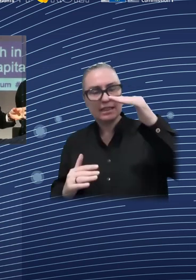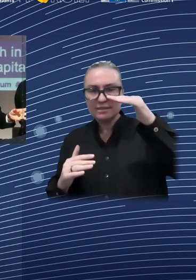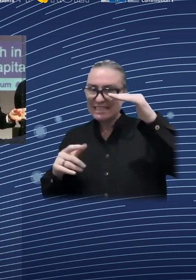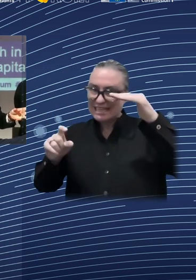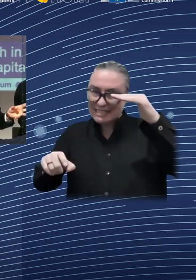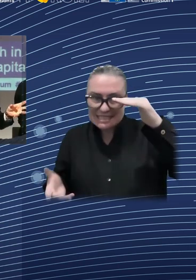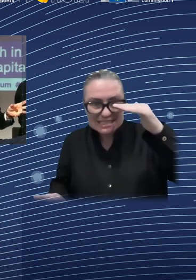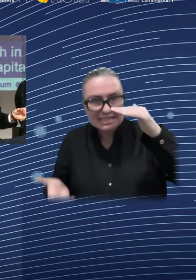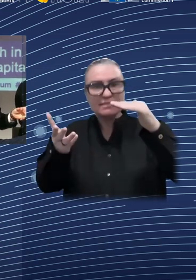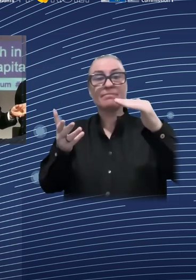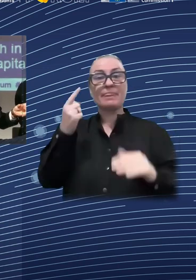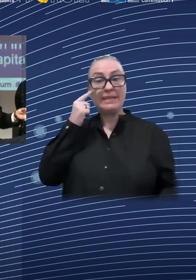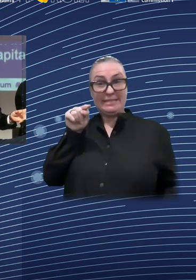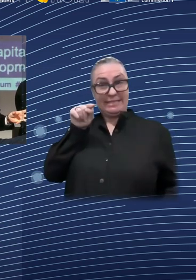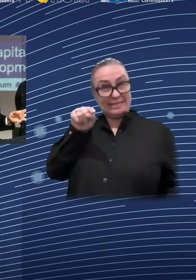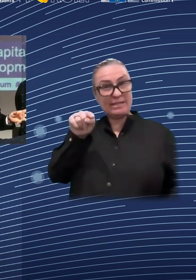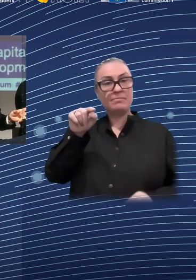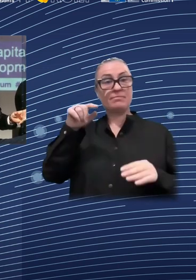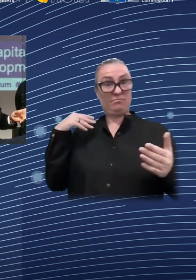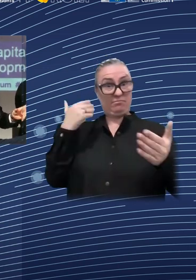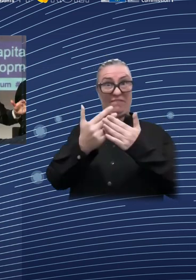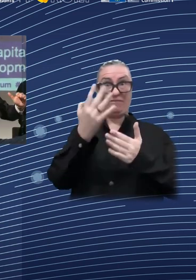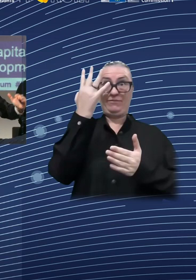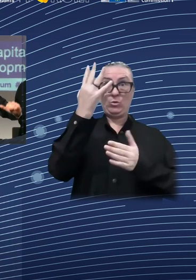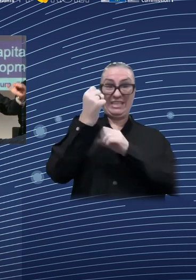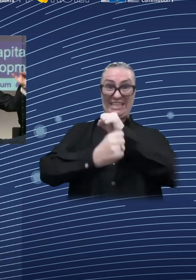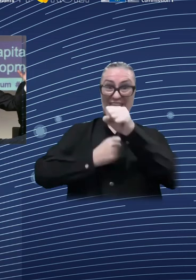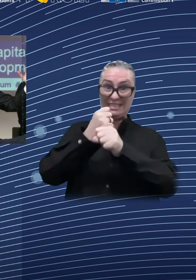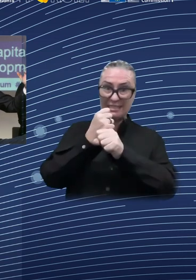over two dozen new artificial intelligence courses